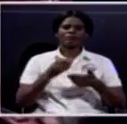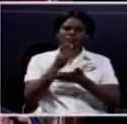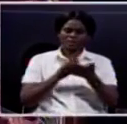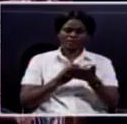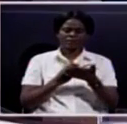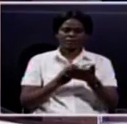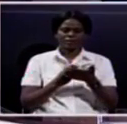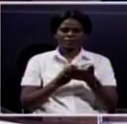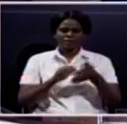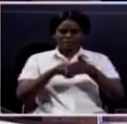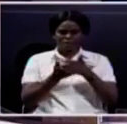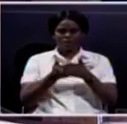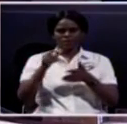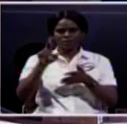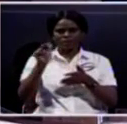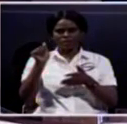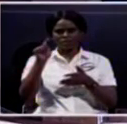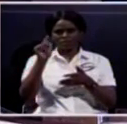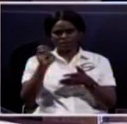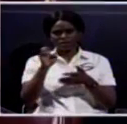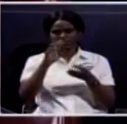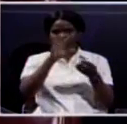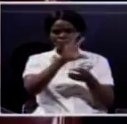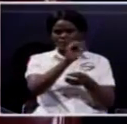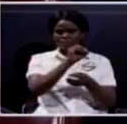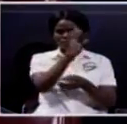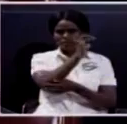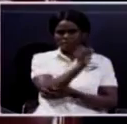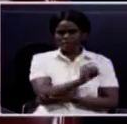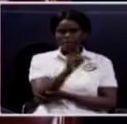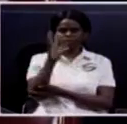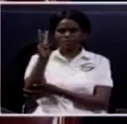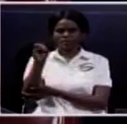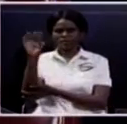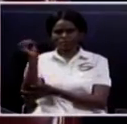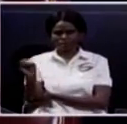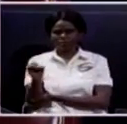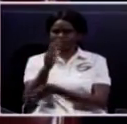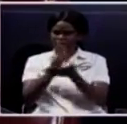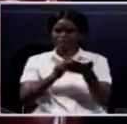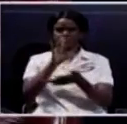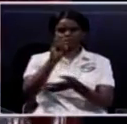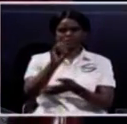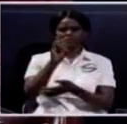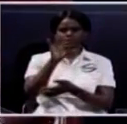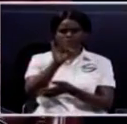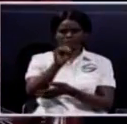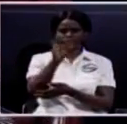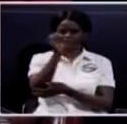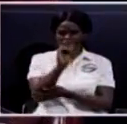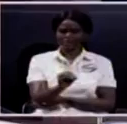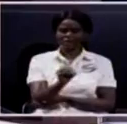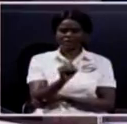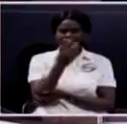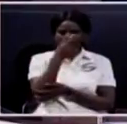In terms of rating, you would rate it 50%, 60%? No, there are some which are at 90%. And others are at, when you